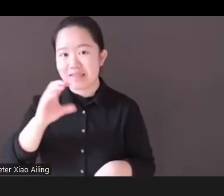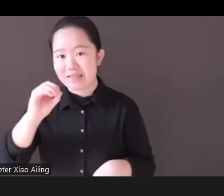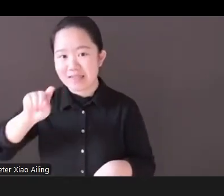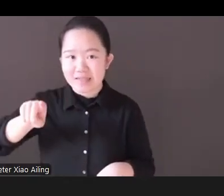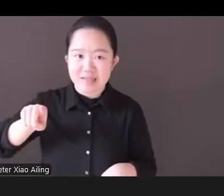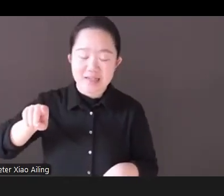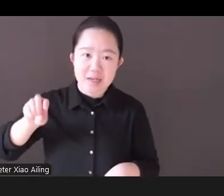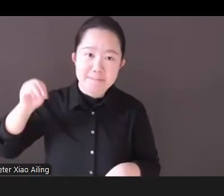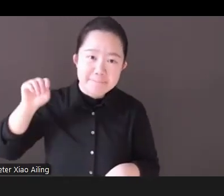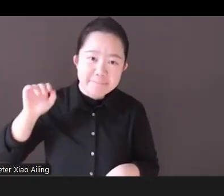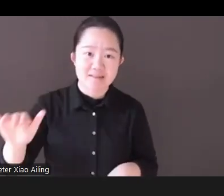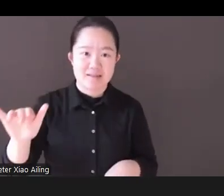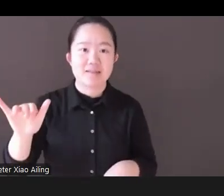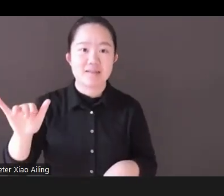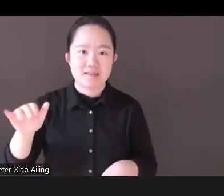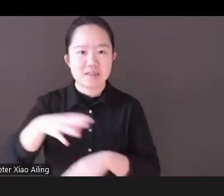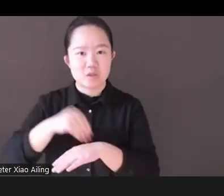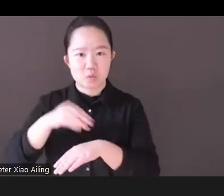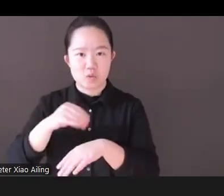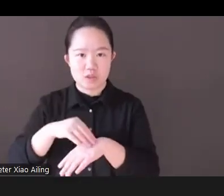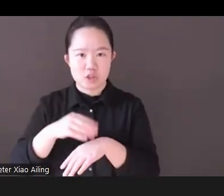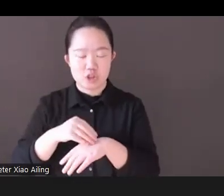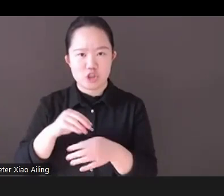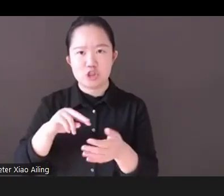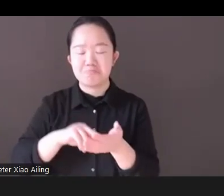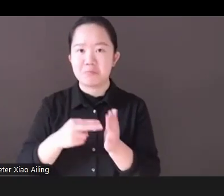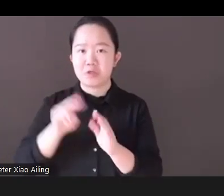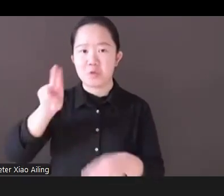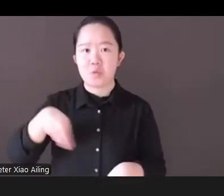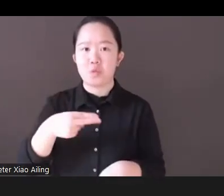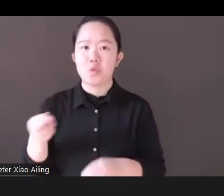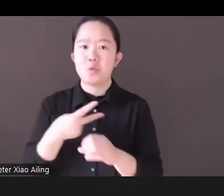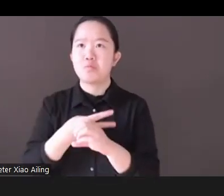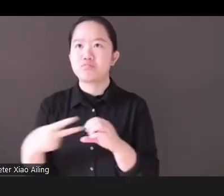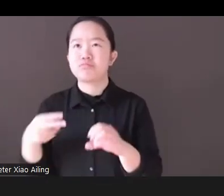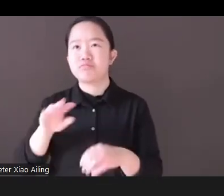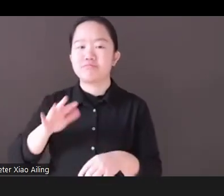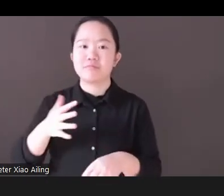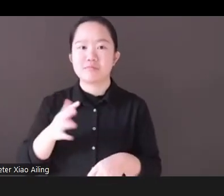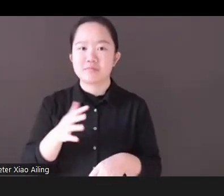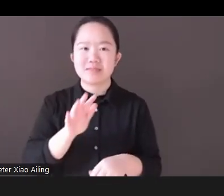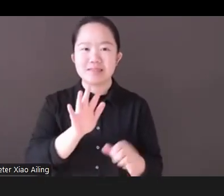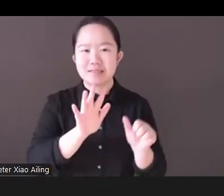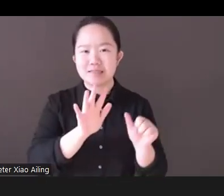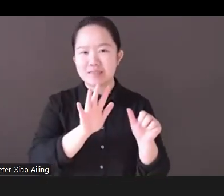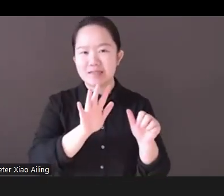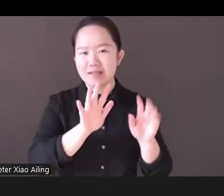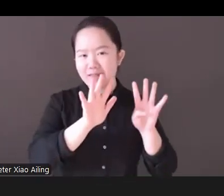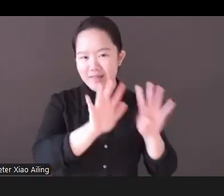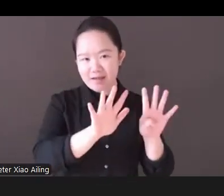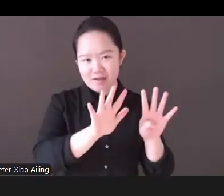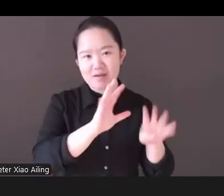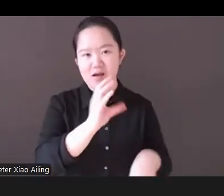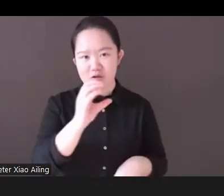900 to 9 million euro that we can impose. And this would be, of course,